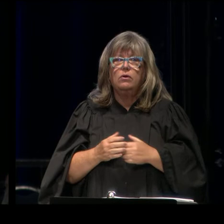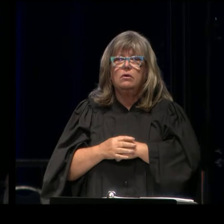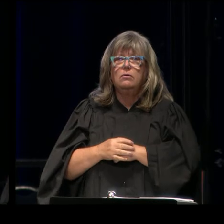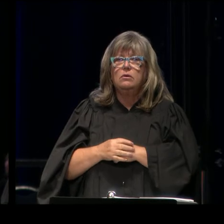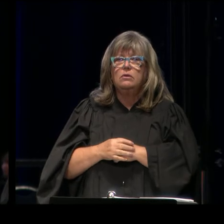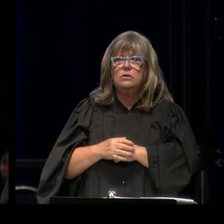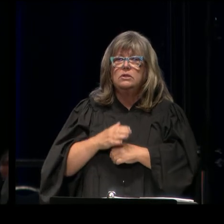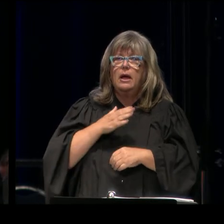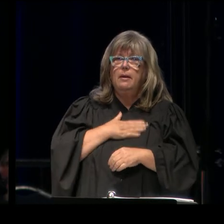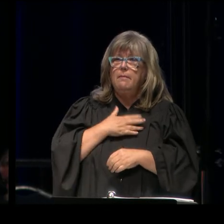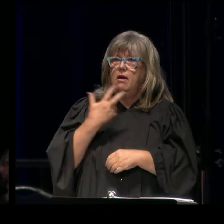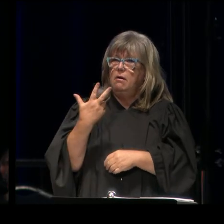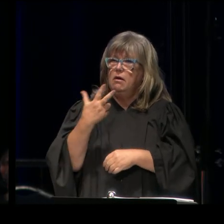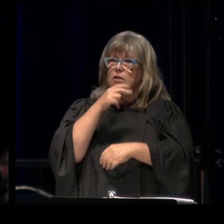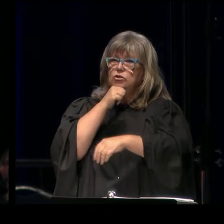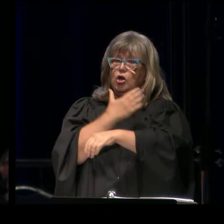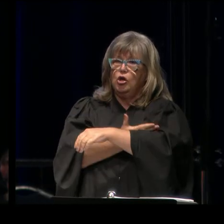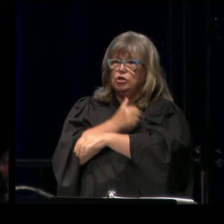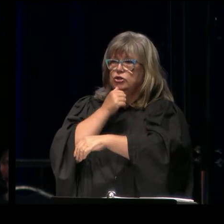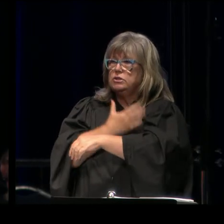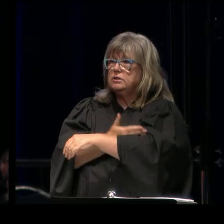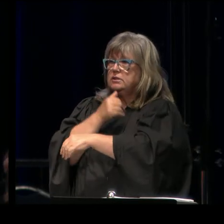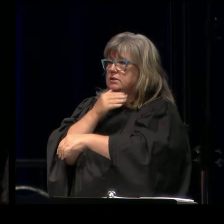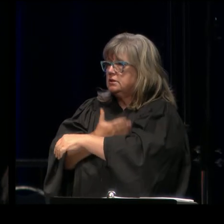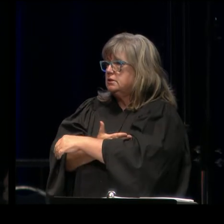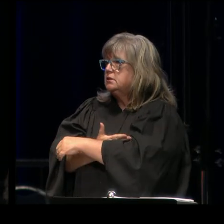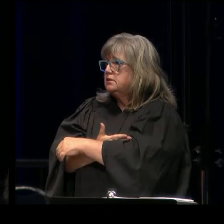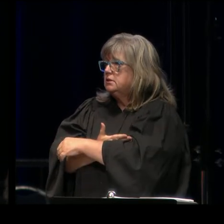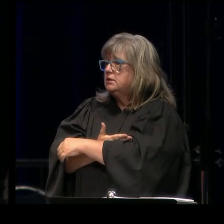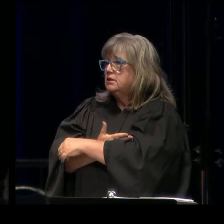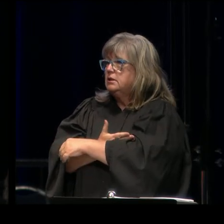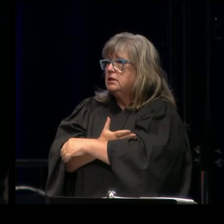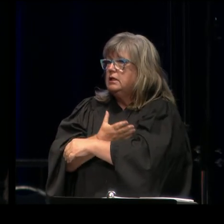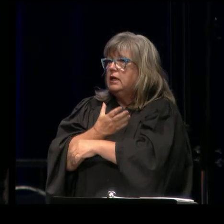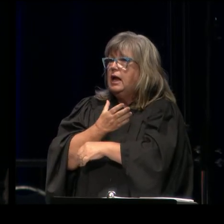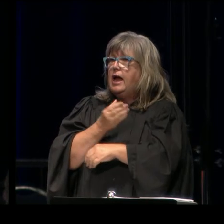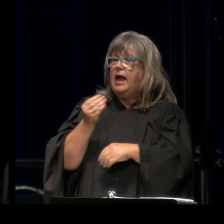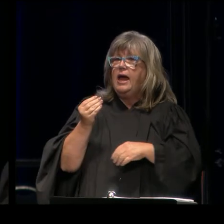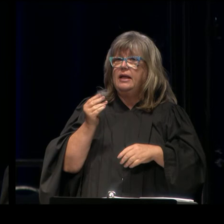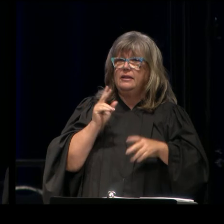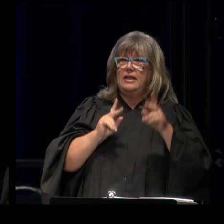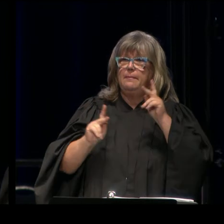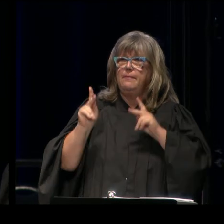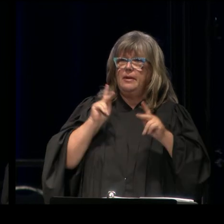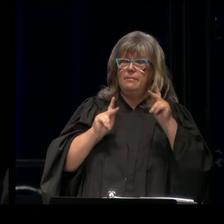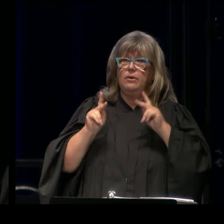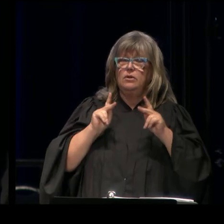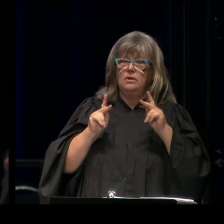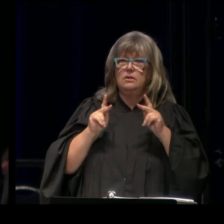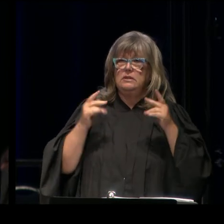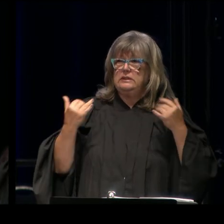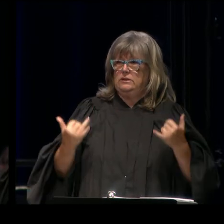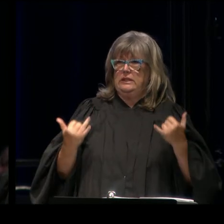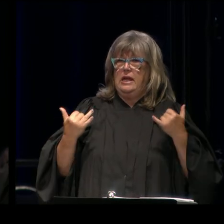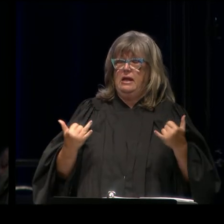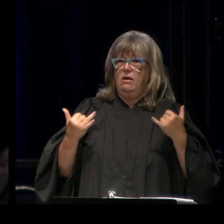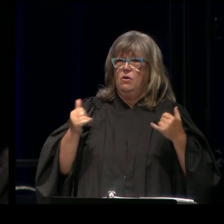my daughters, and those who are suffering